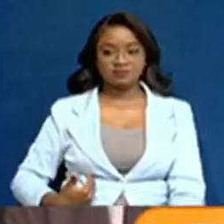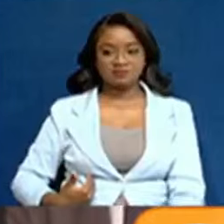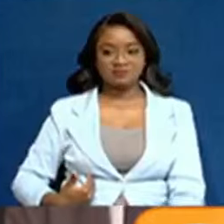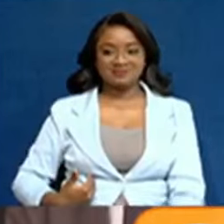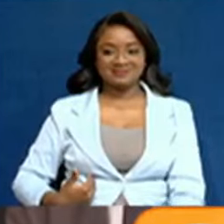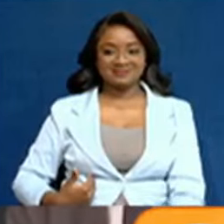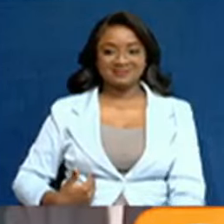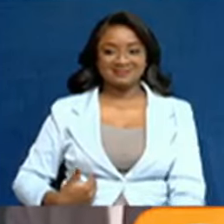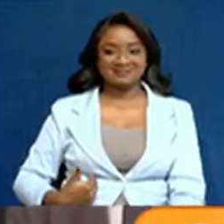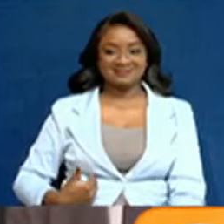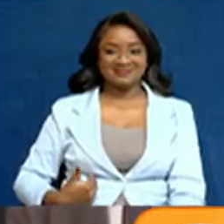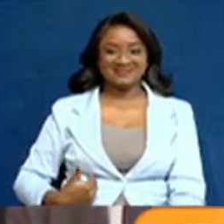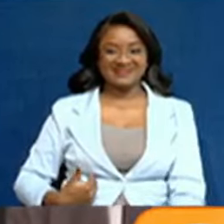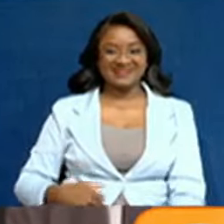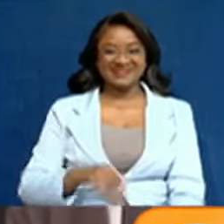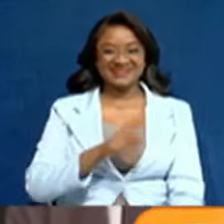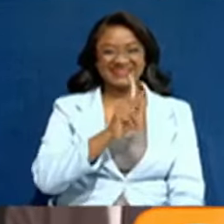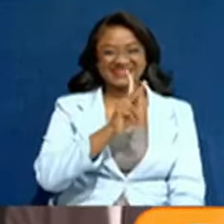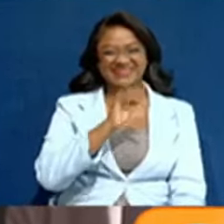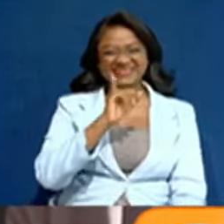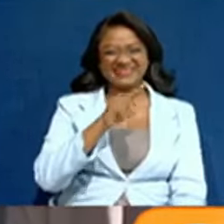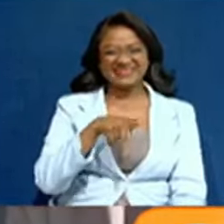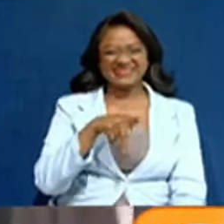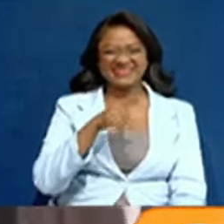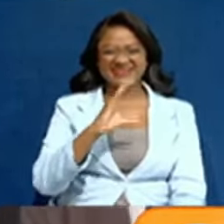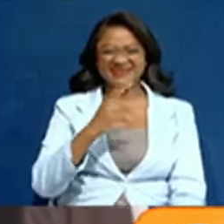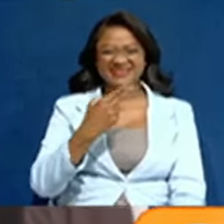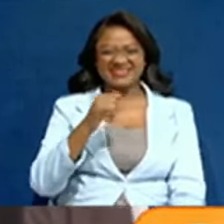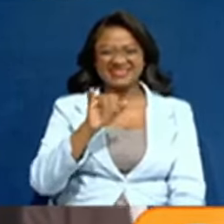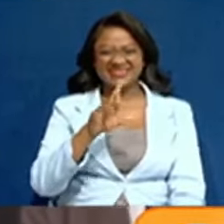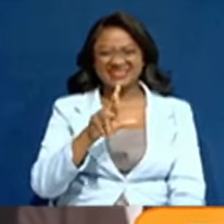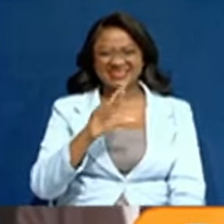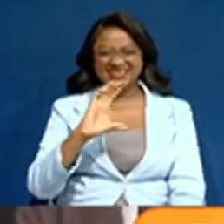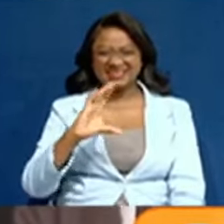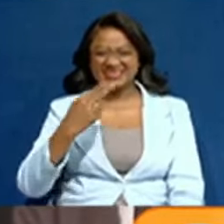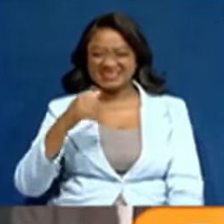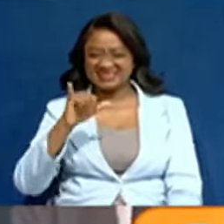Kipchirchir, William Samoei Ruto,